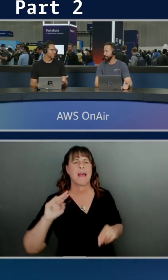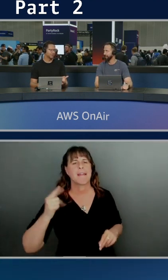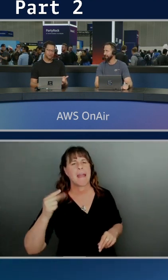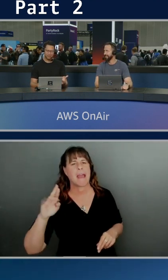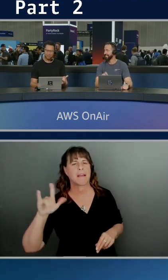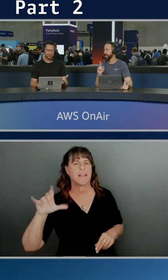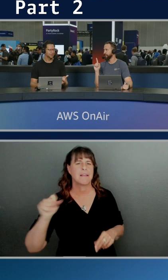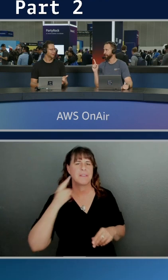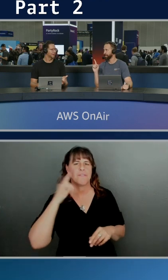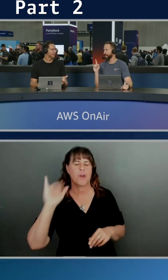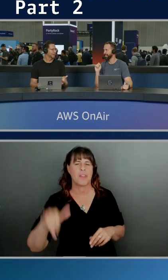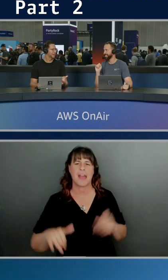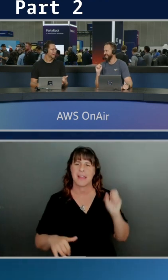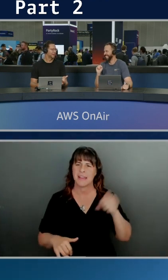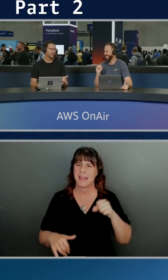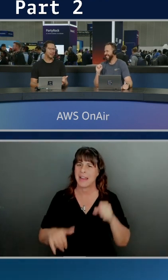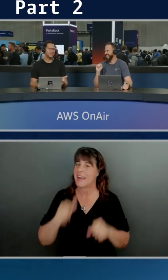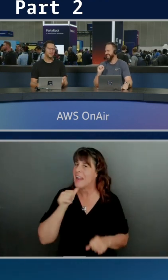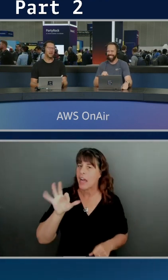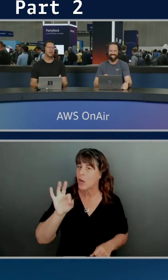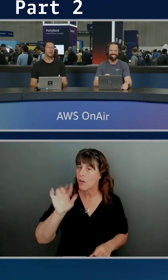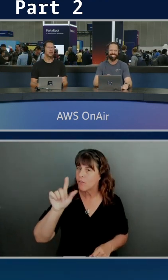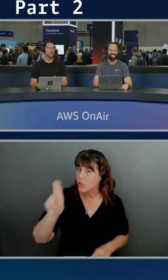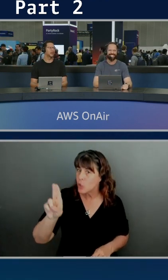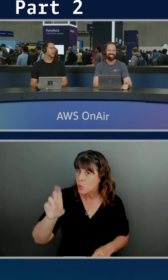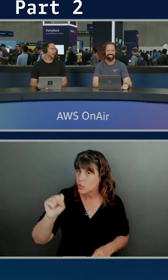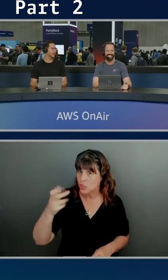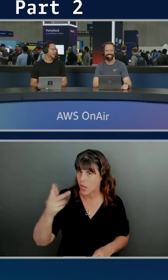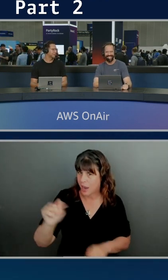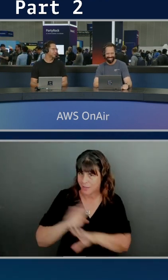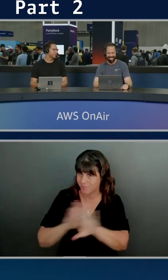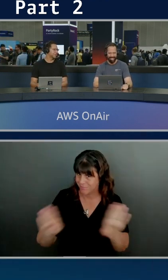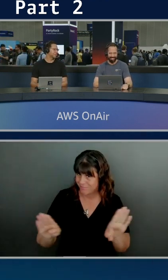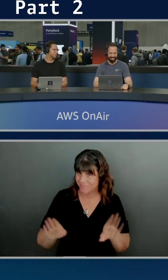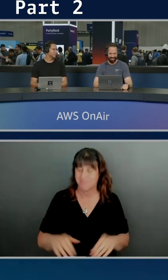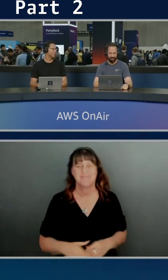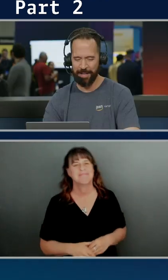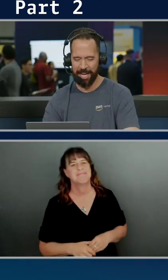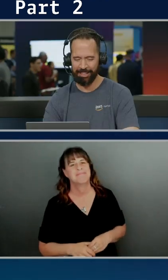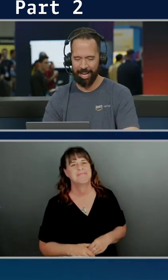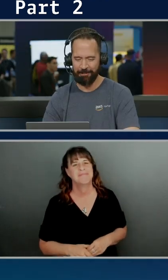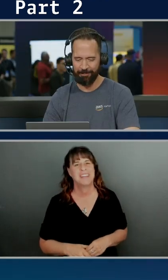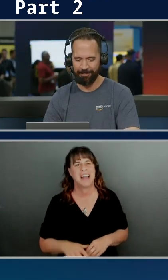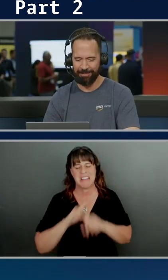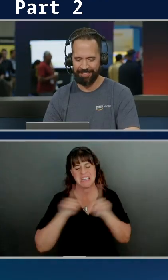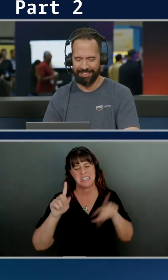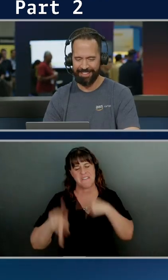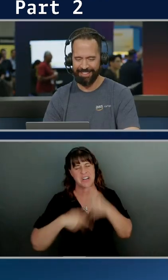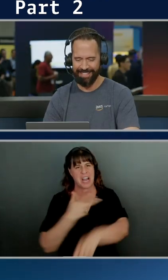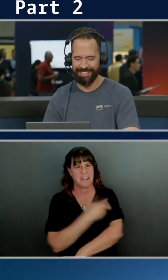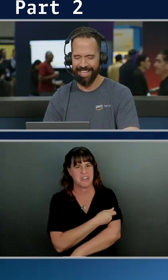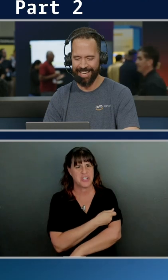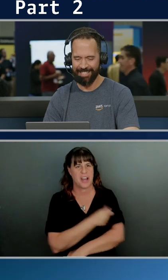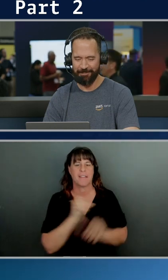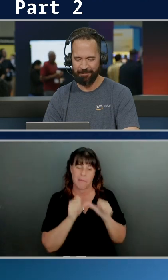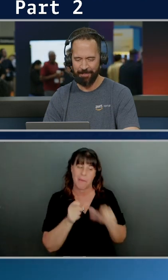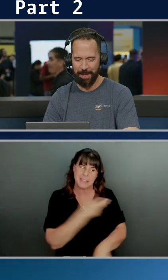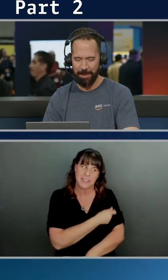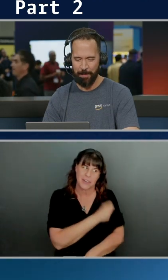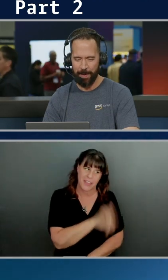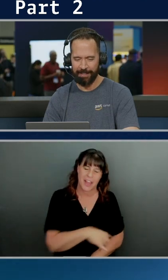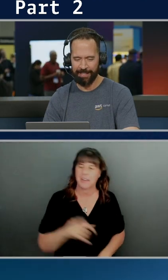Yeah, not a flu shot. Okay. Yeah, But that's a different kind of shot. I still get those. Exactly.